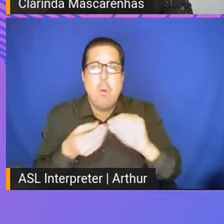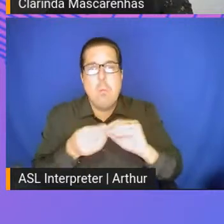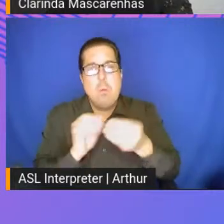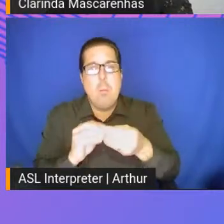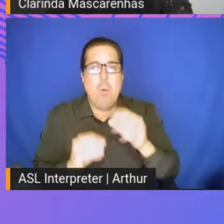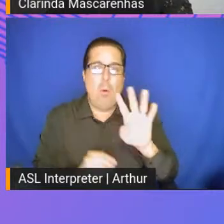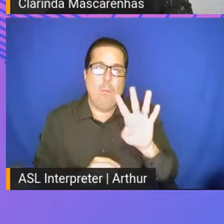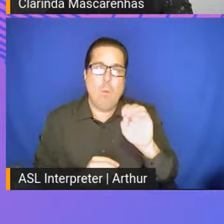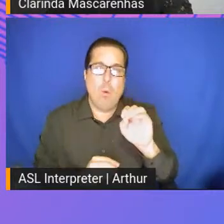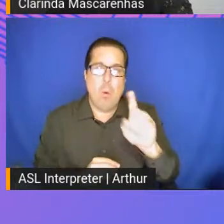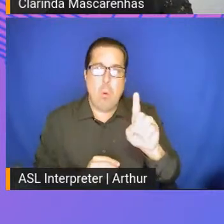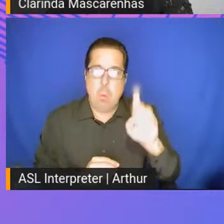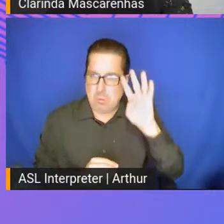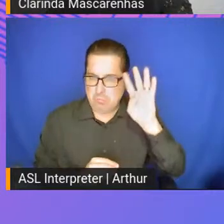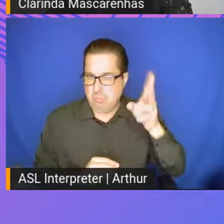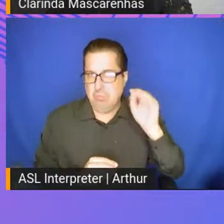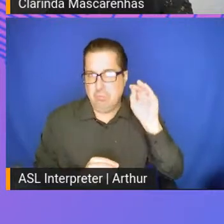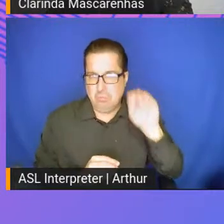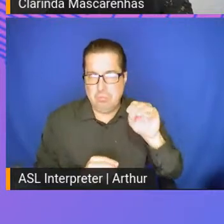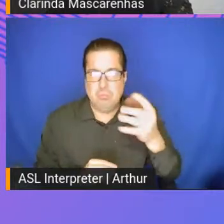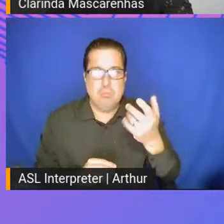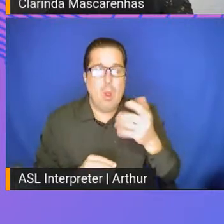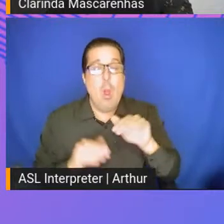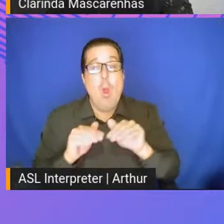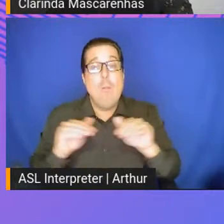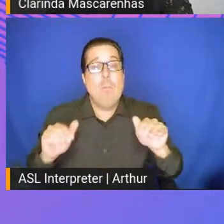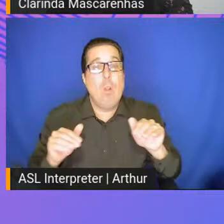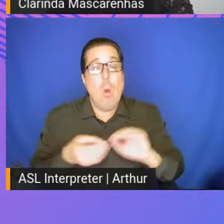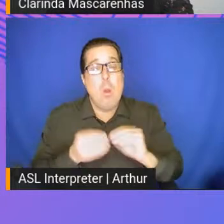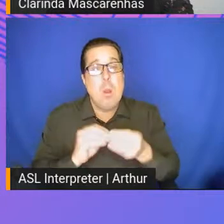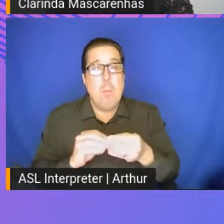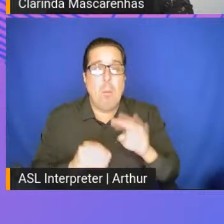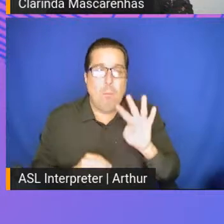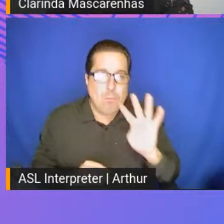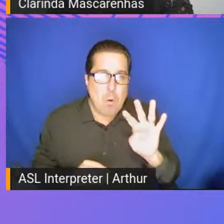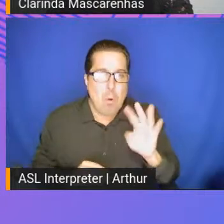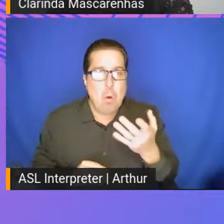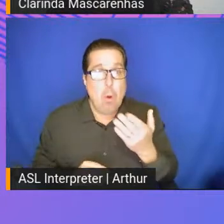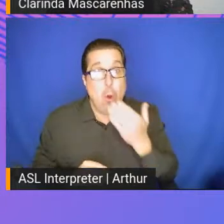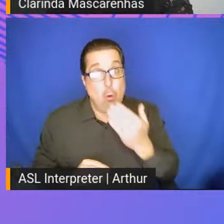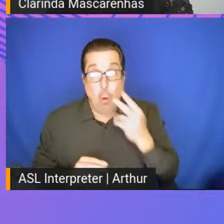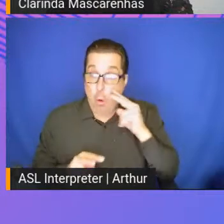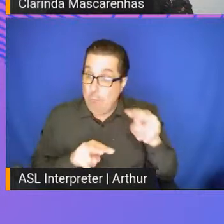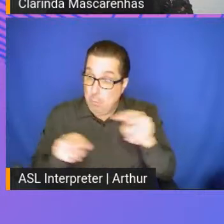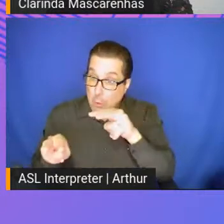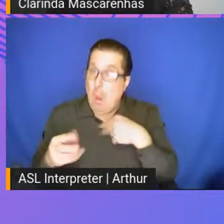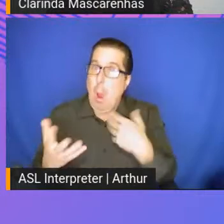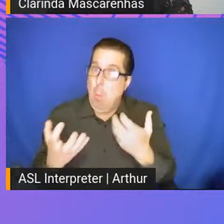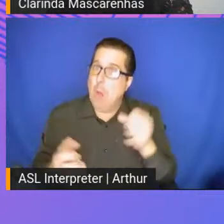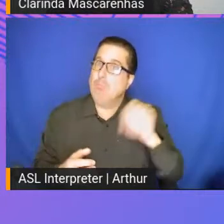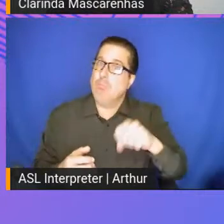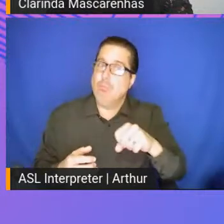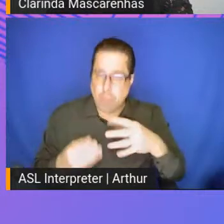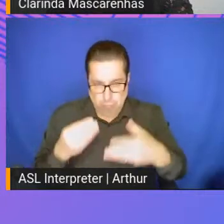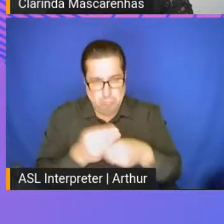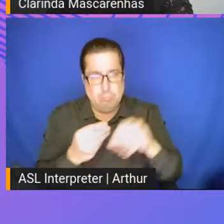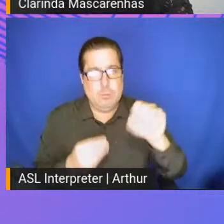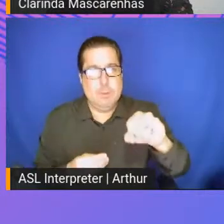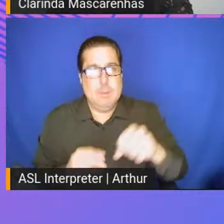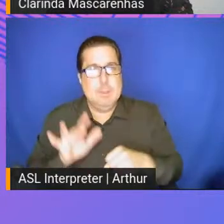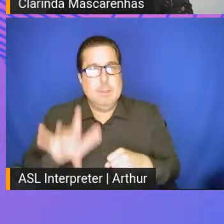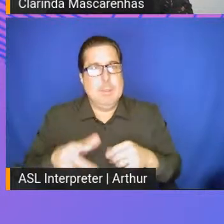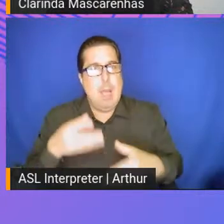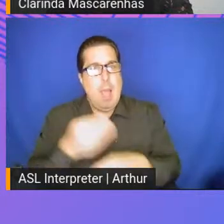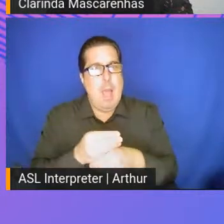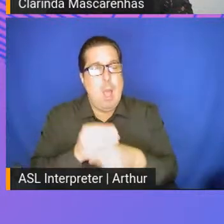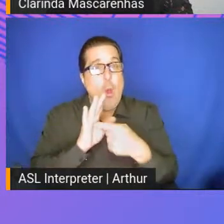401, floor number is 4, have a good view or not? Yes. So I clicked add room. This